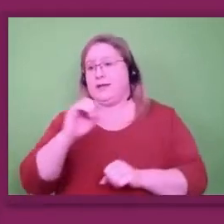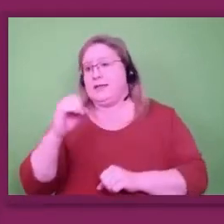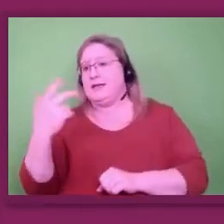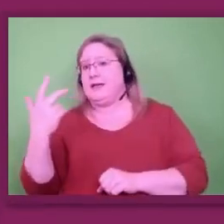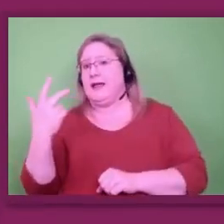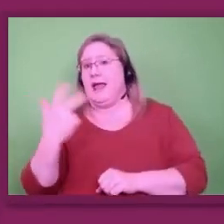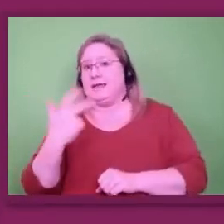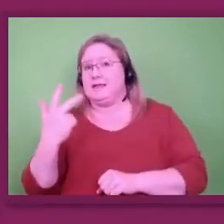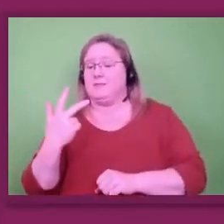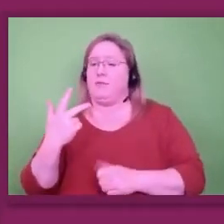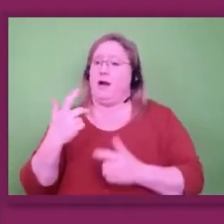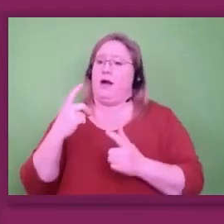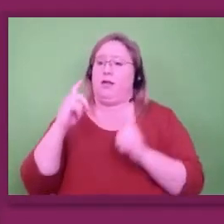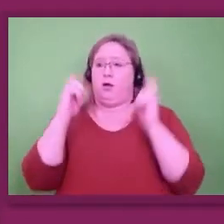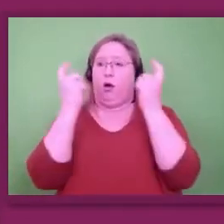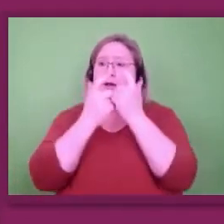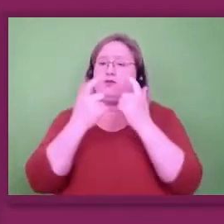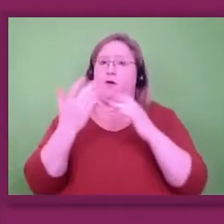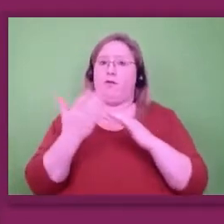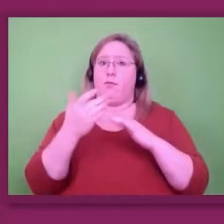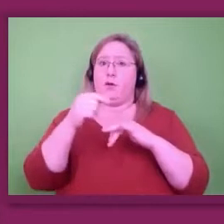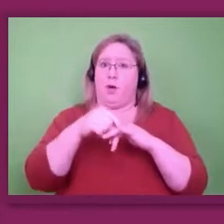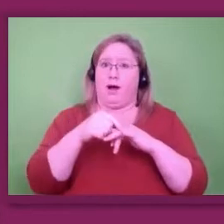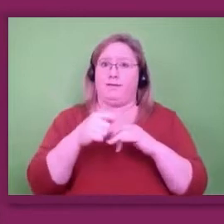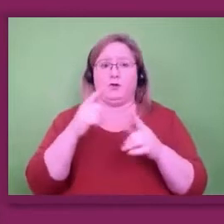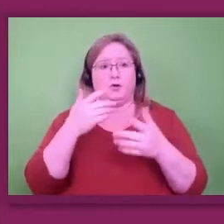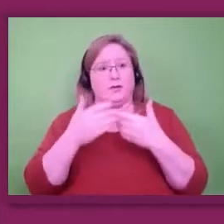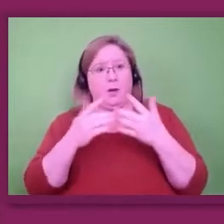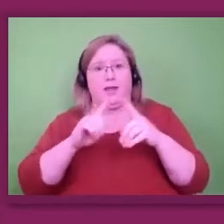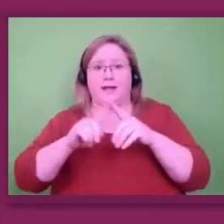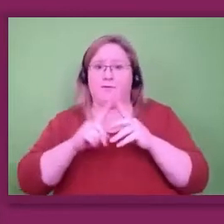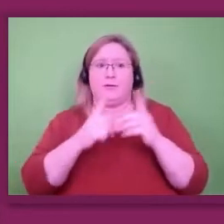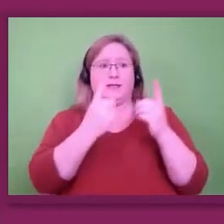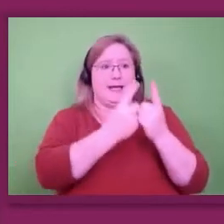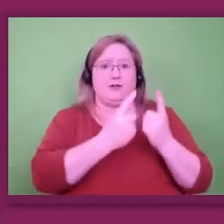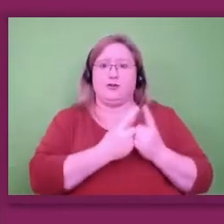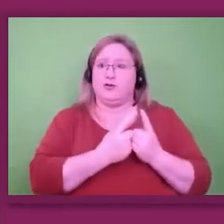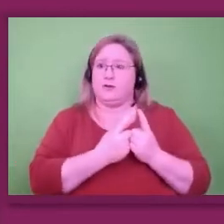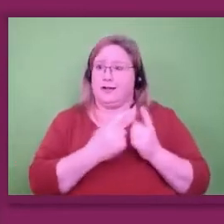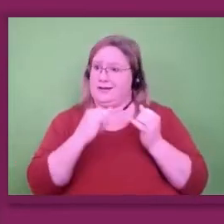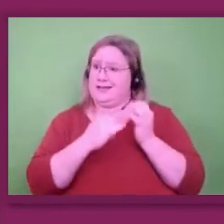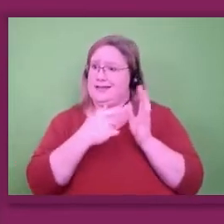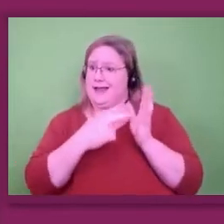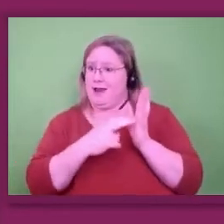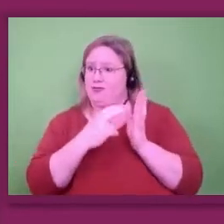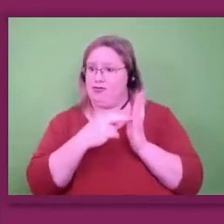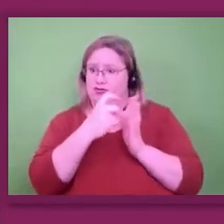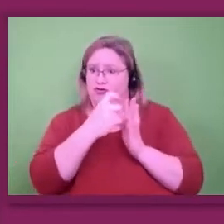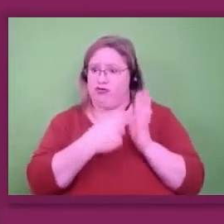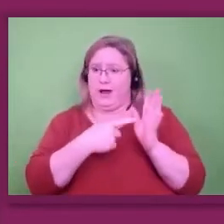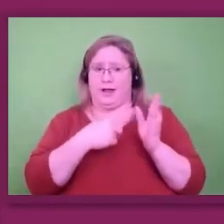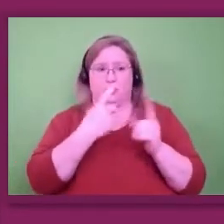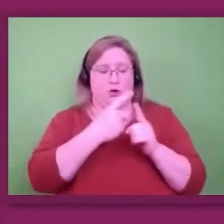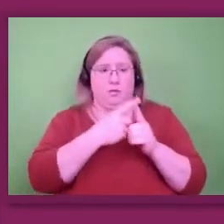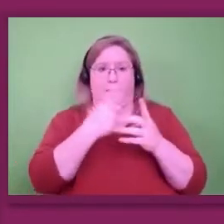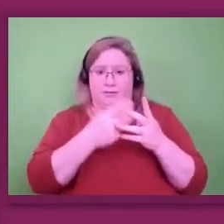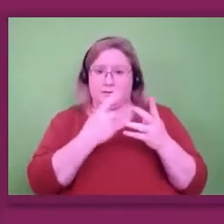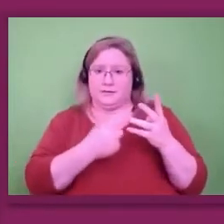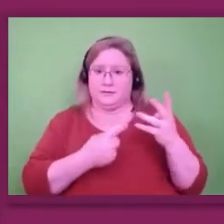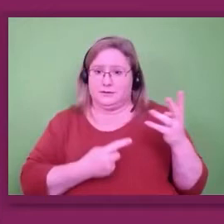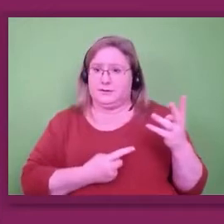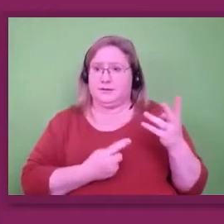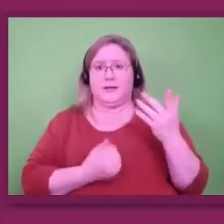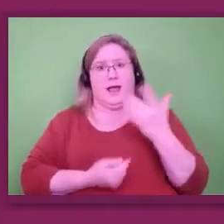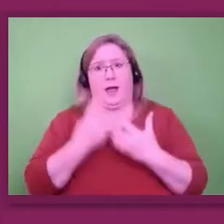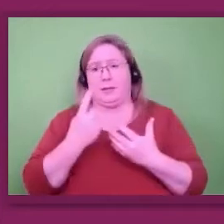tackle all of the issues that Sandra mentioned. It's the issues addressing inequalities and inequities going on in many parts of